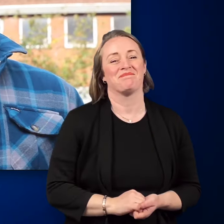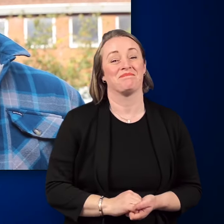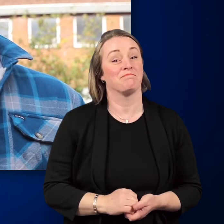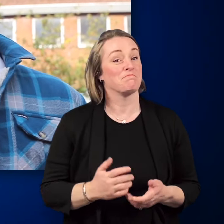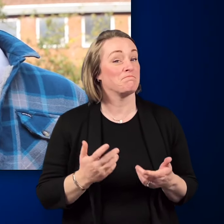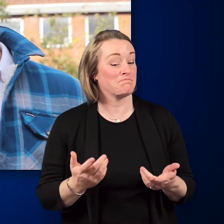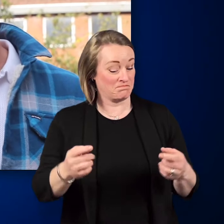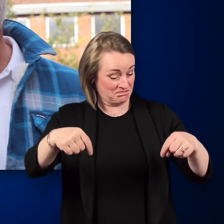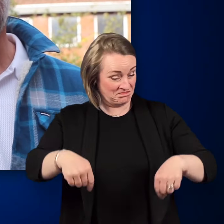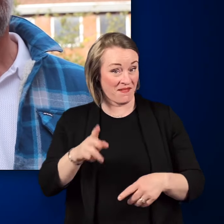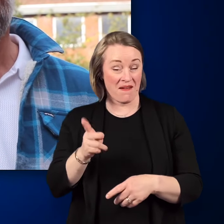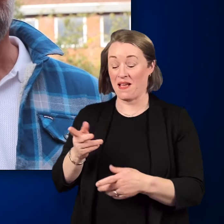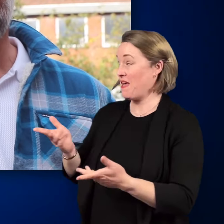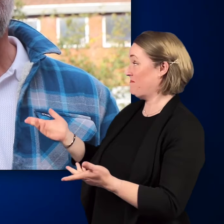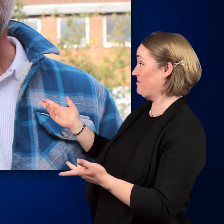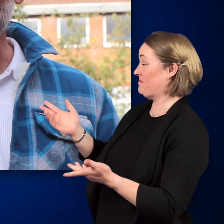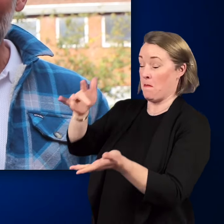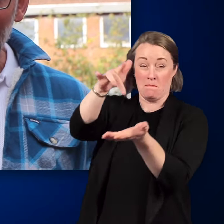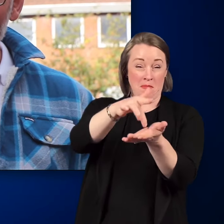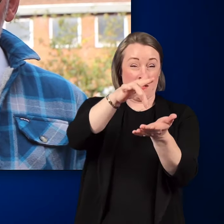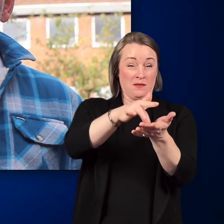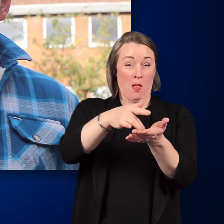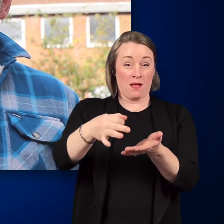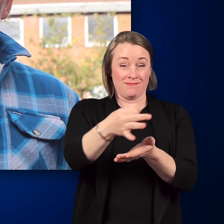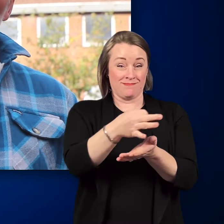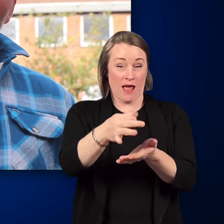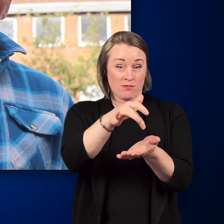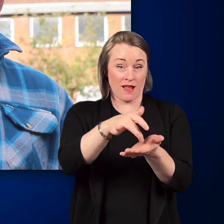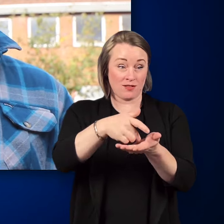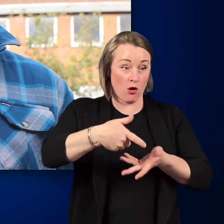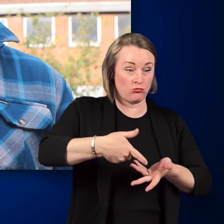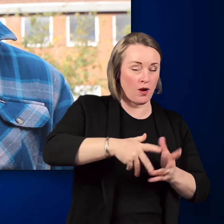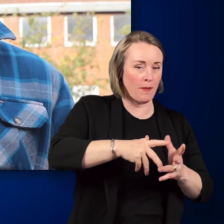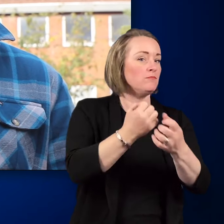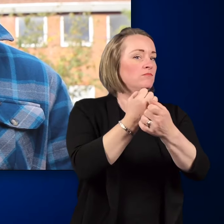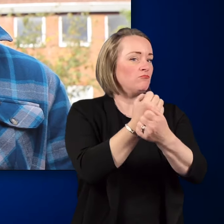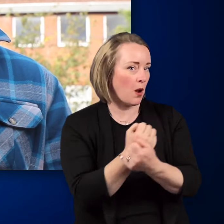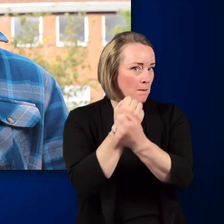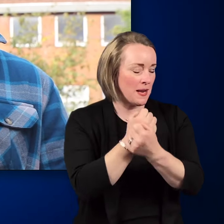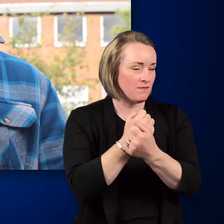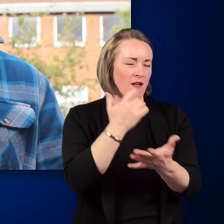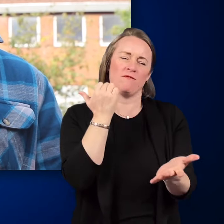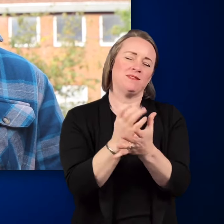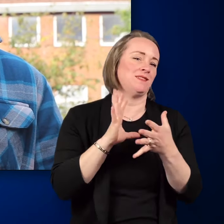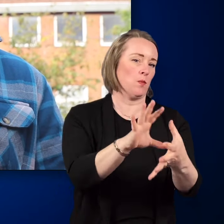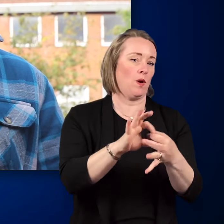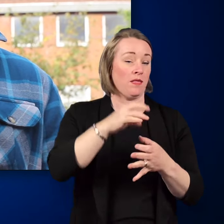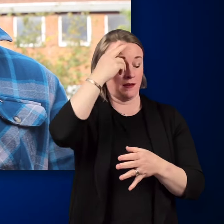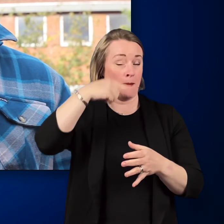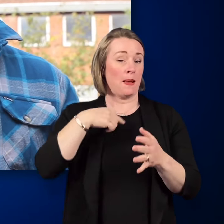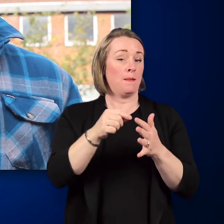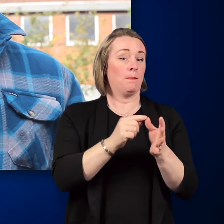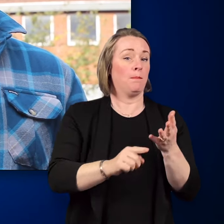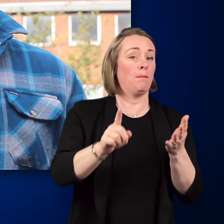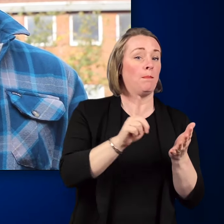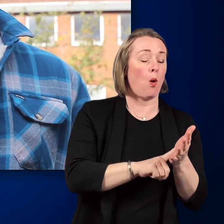So here we are again, folks, in the middle of rugby. It's great to have you with us. My name's Paul. I'm the lead pastor of